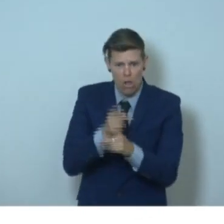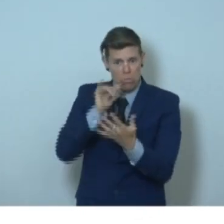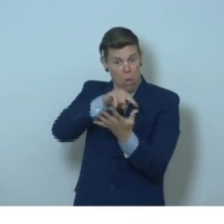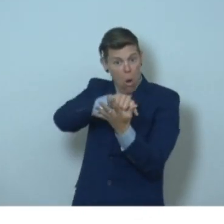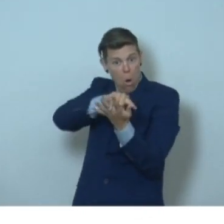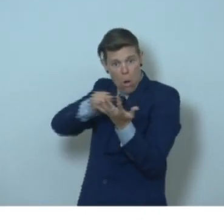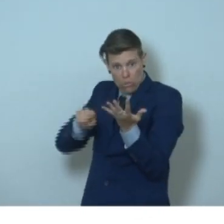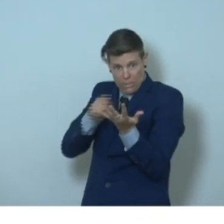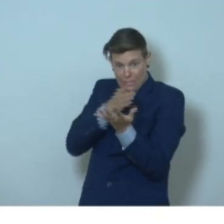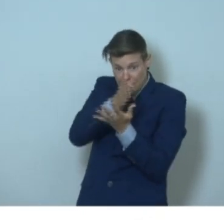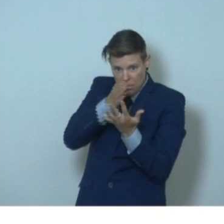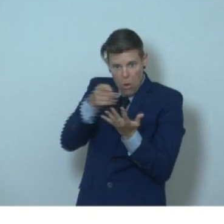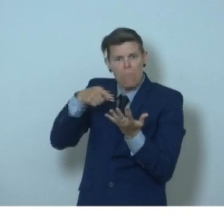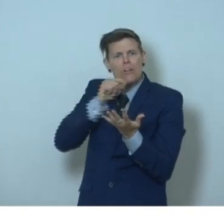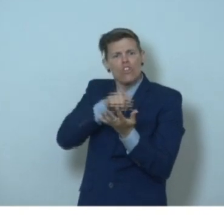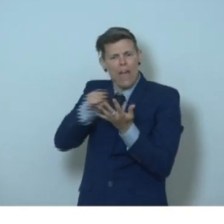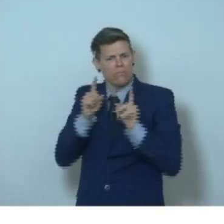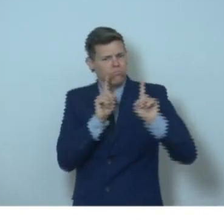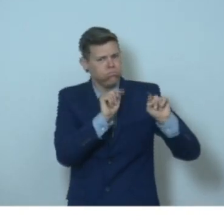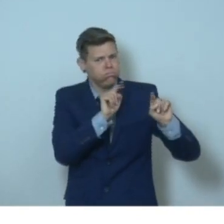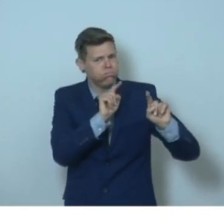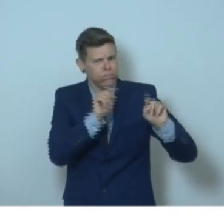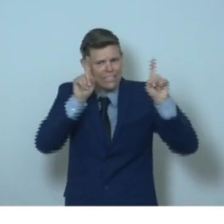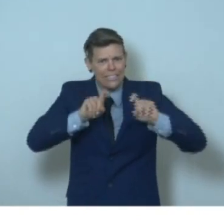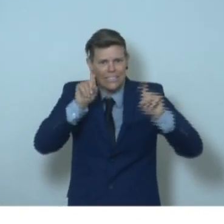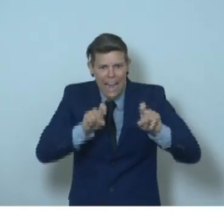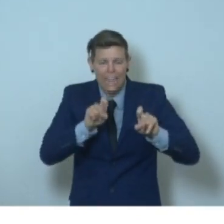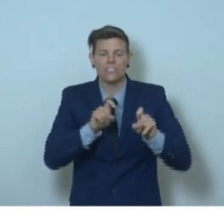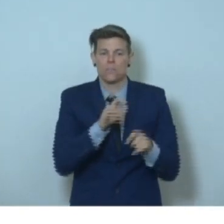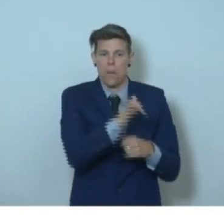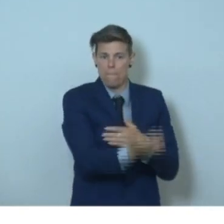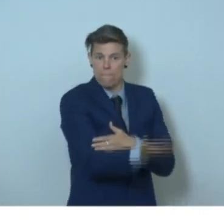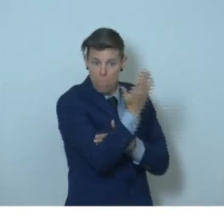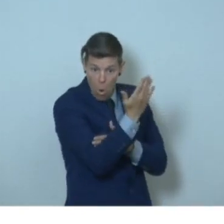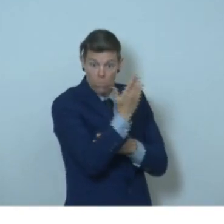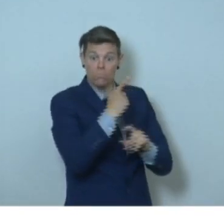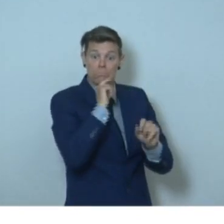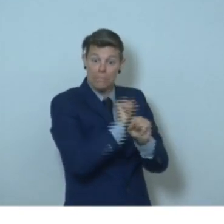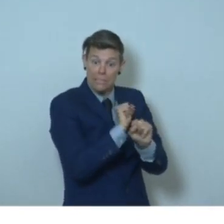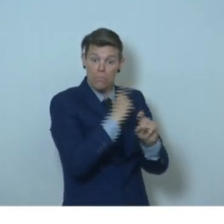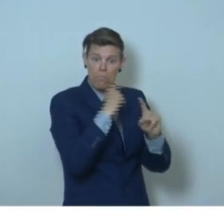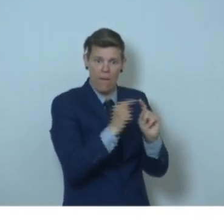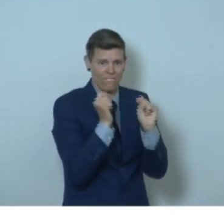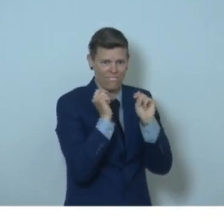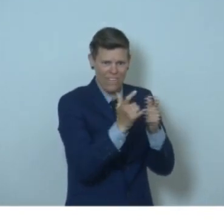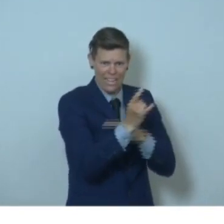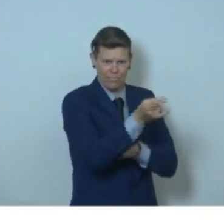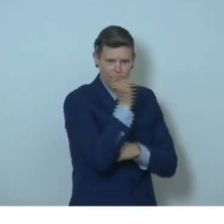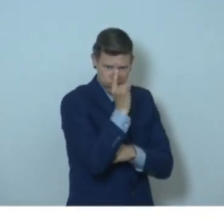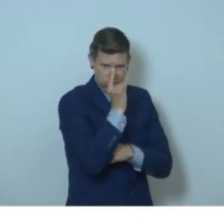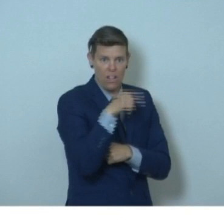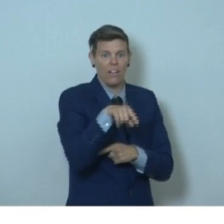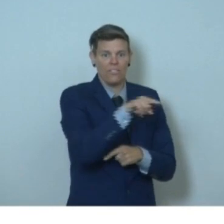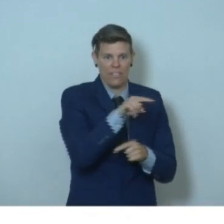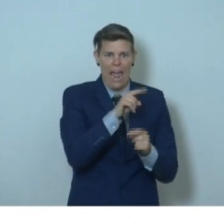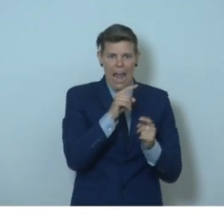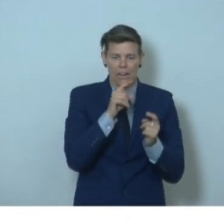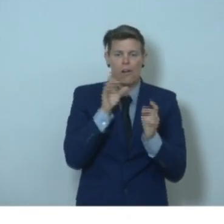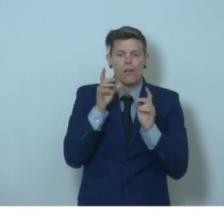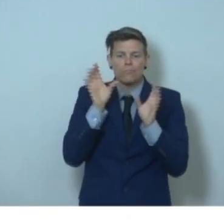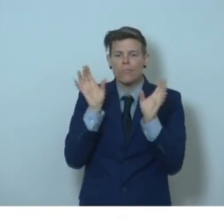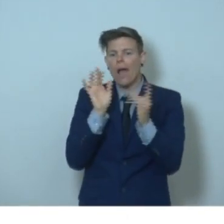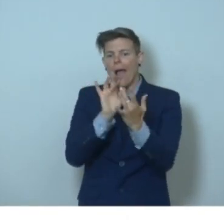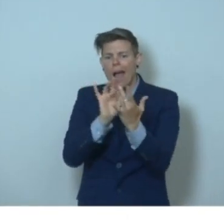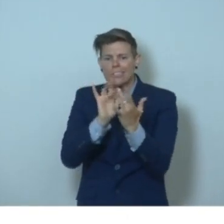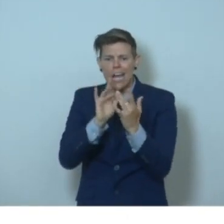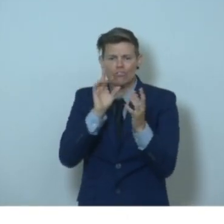we learn in the morning that there's been a positive, the Division of Epidemiology does contact tracing of the individual, but we at the Department